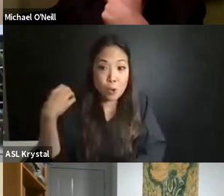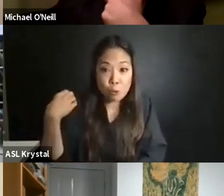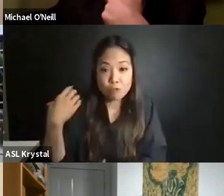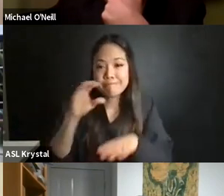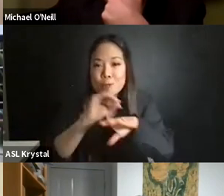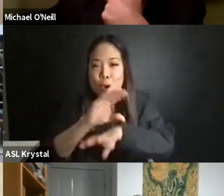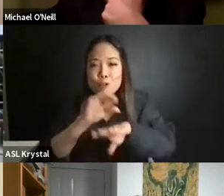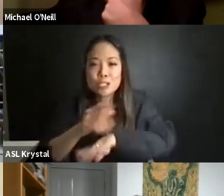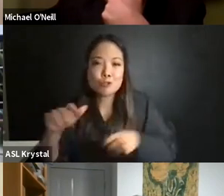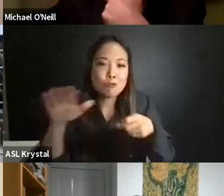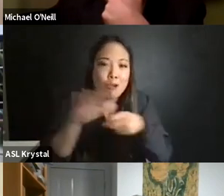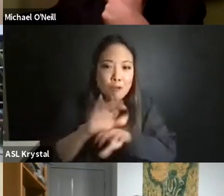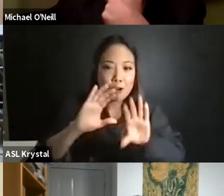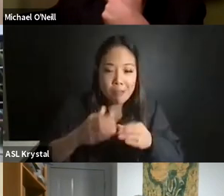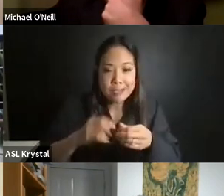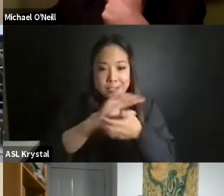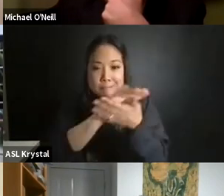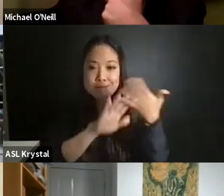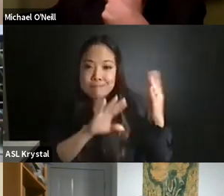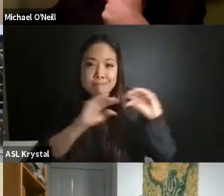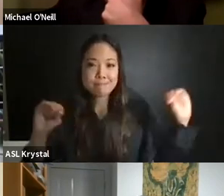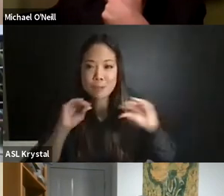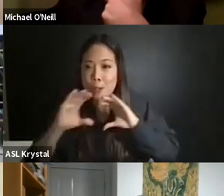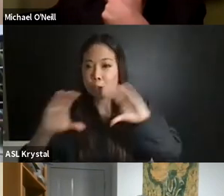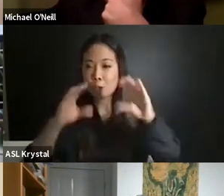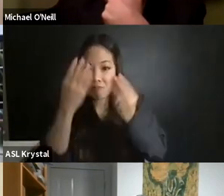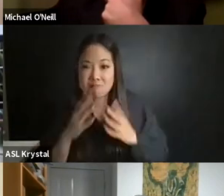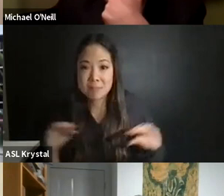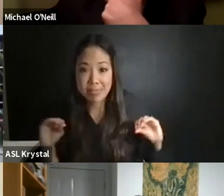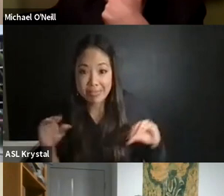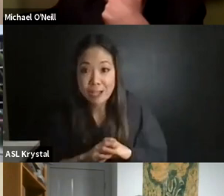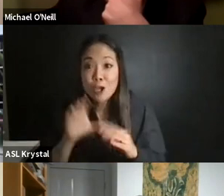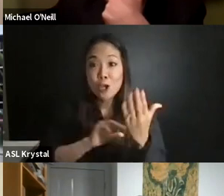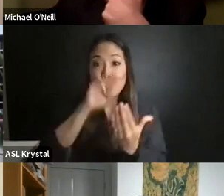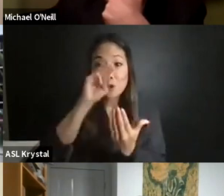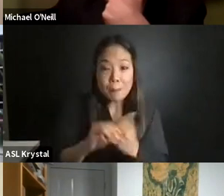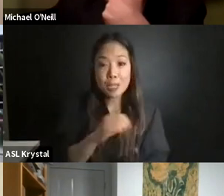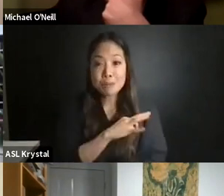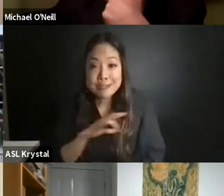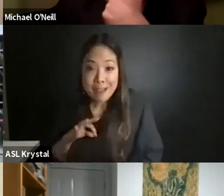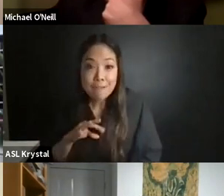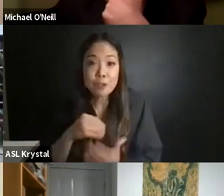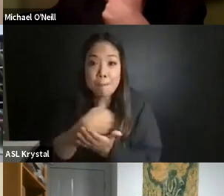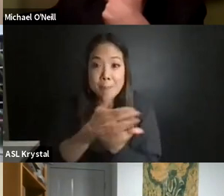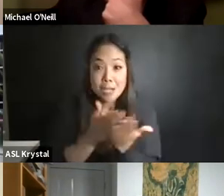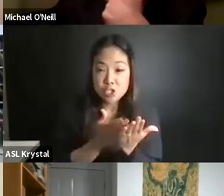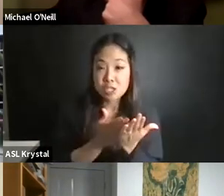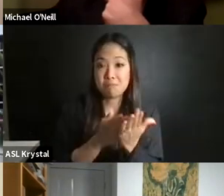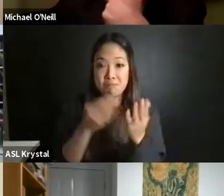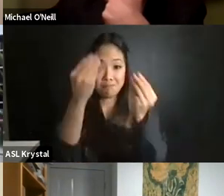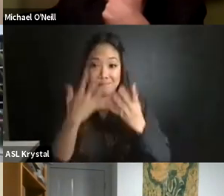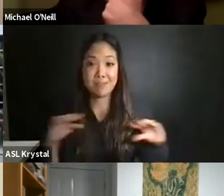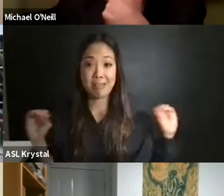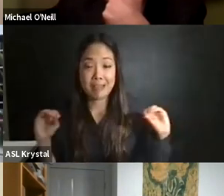a month the board holds responsibility for major curriculum staffing and scheduling decisions as well as budget budget oversight it's clear that the